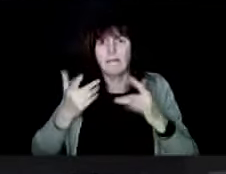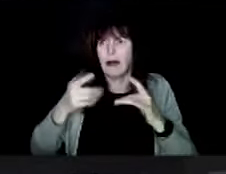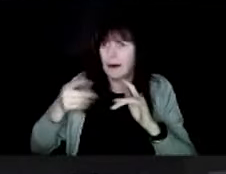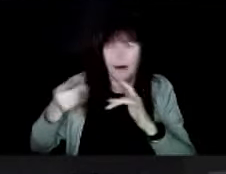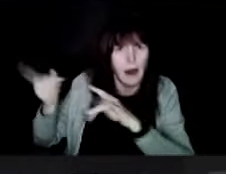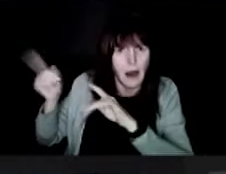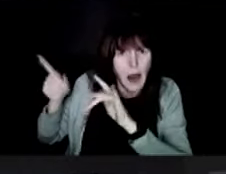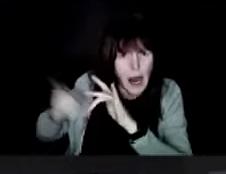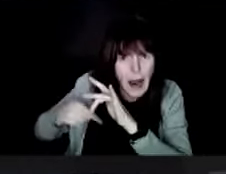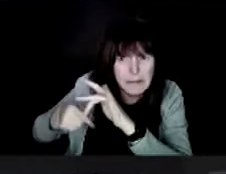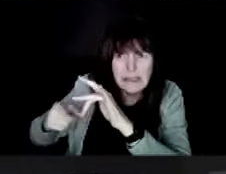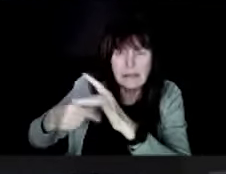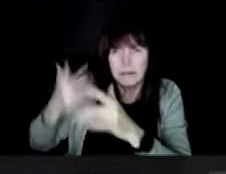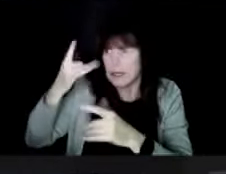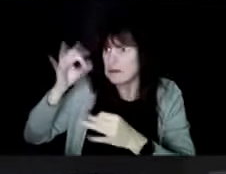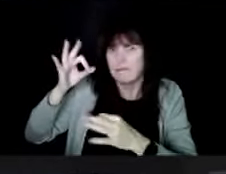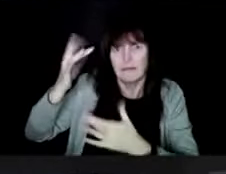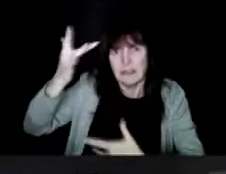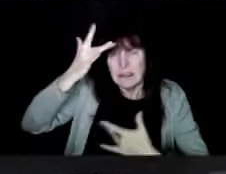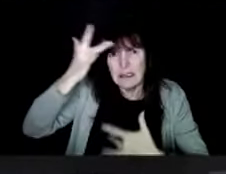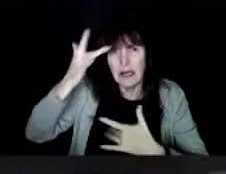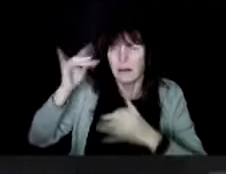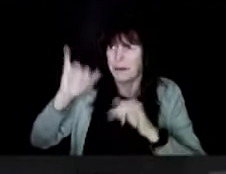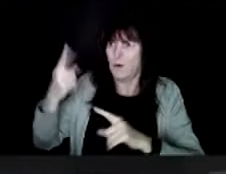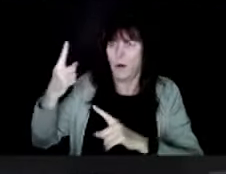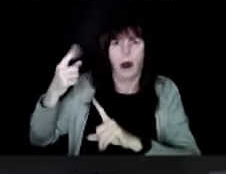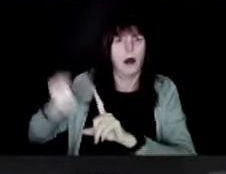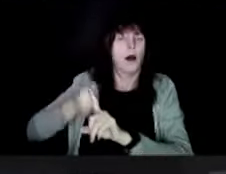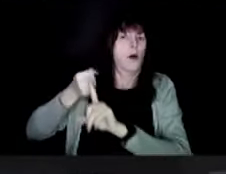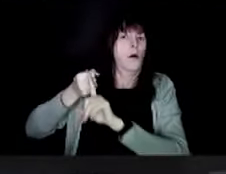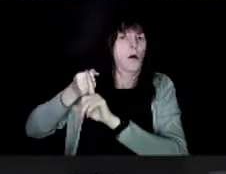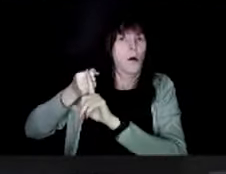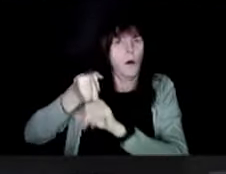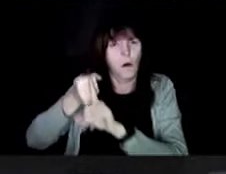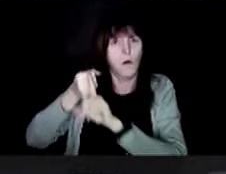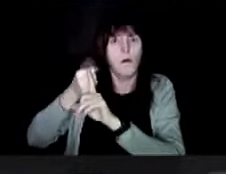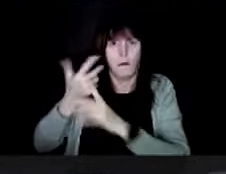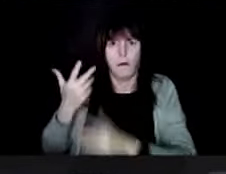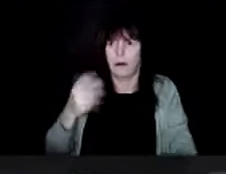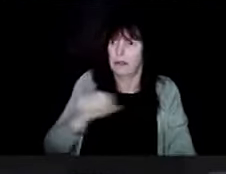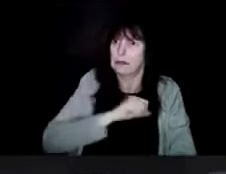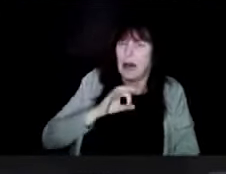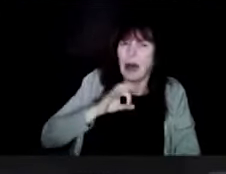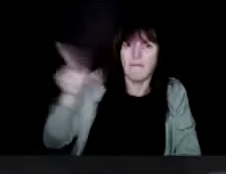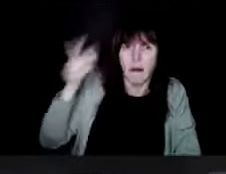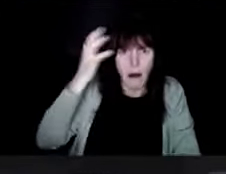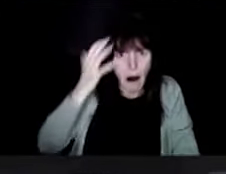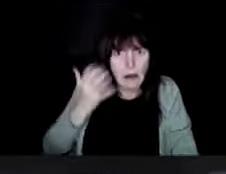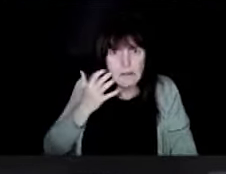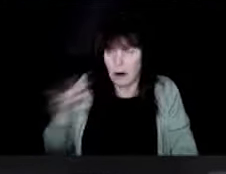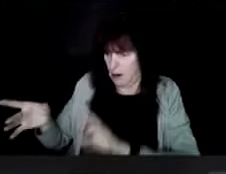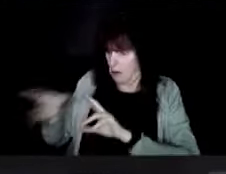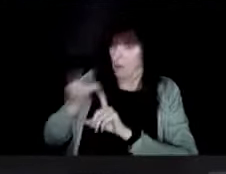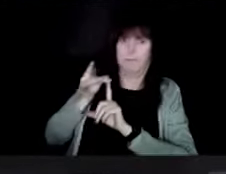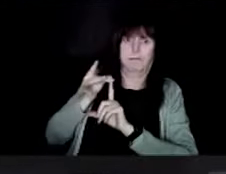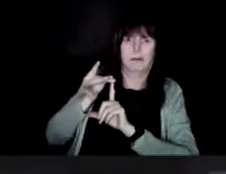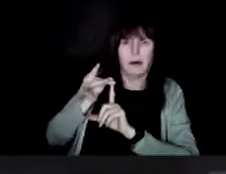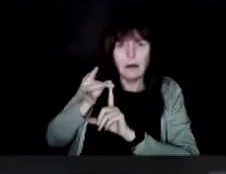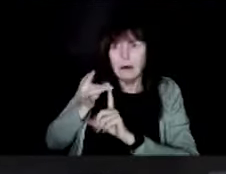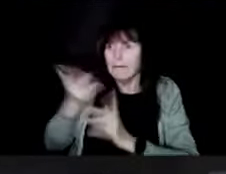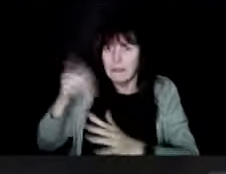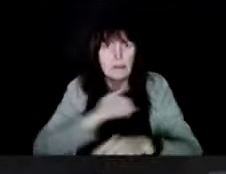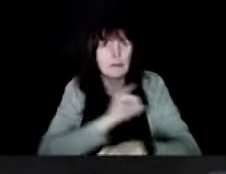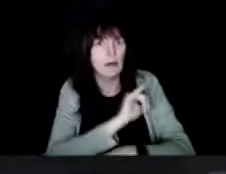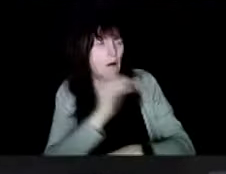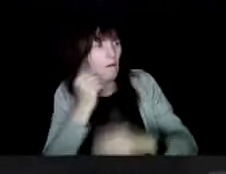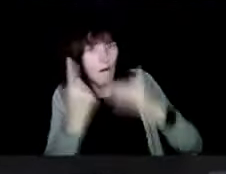now that workers are catching Omicron, have to stay home. And that is our key metric. We need,